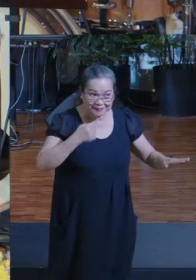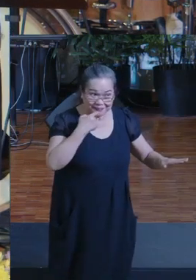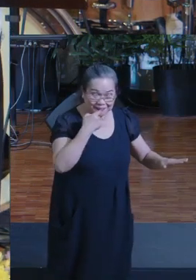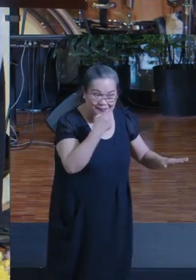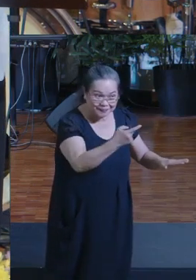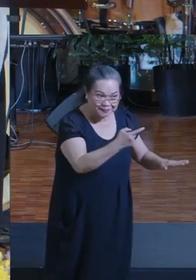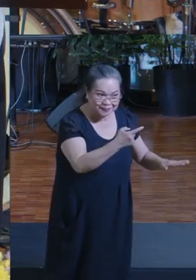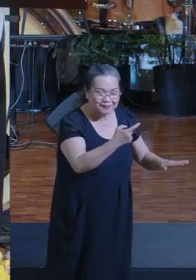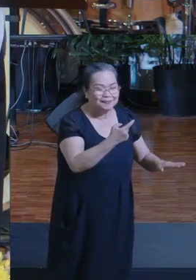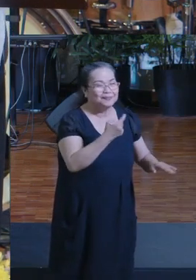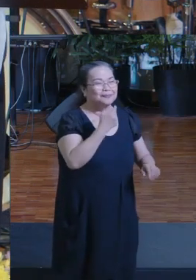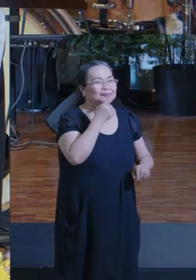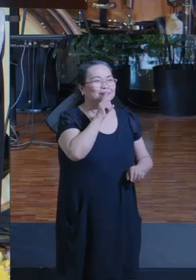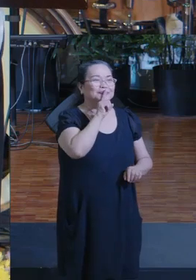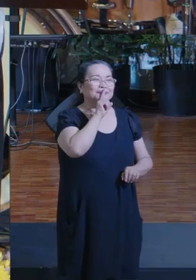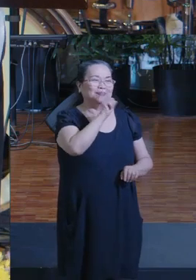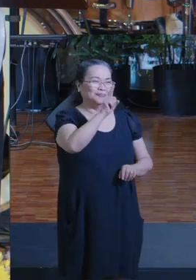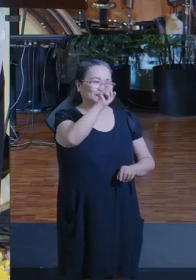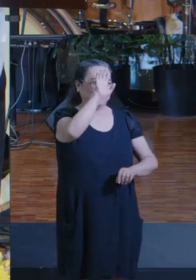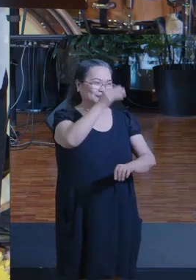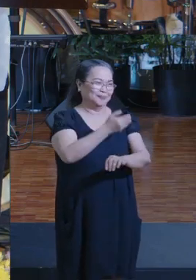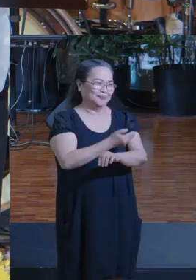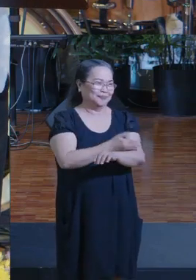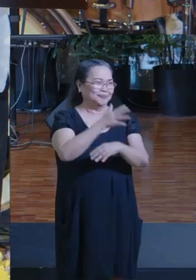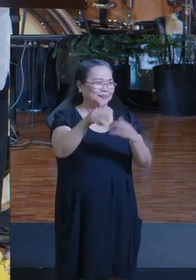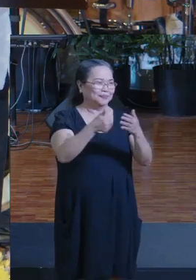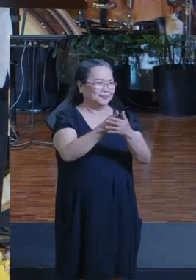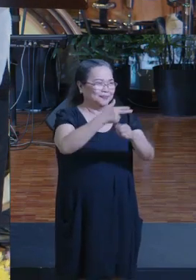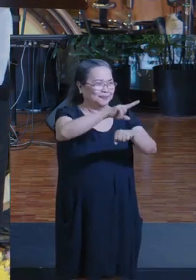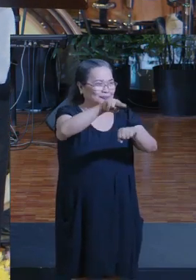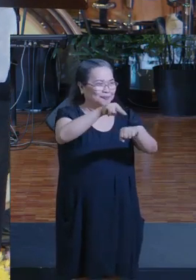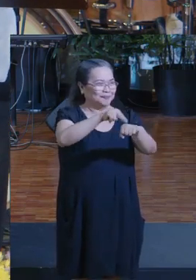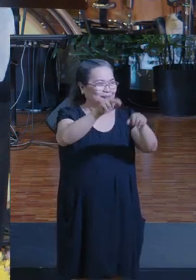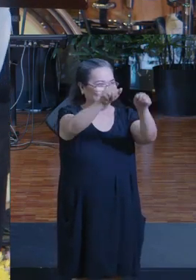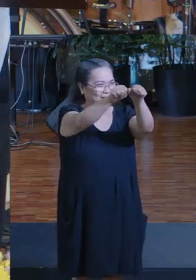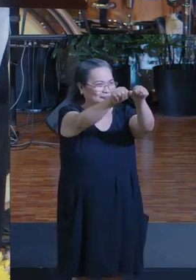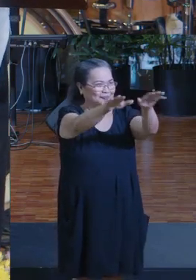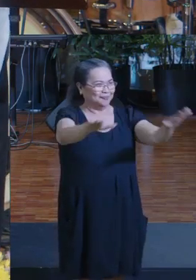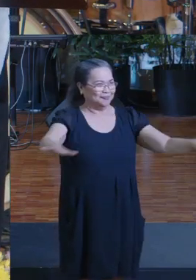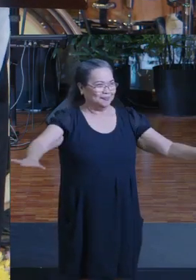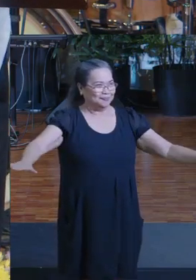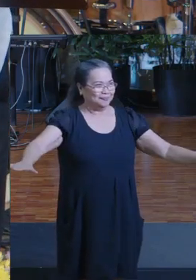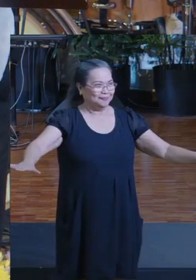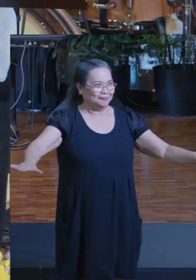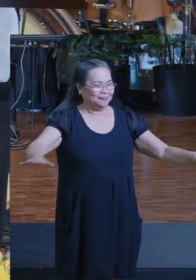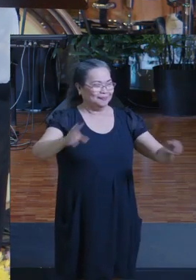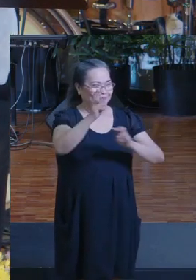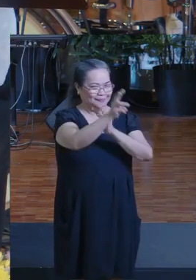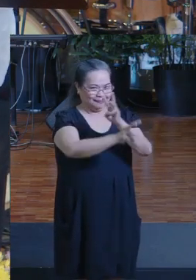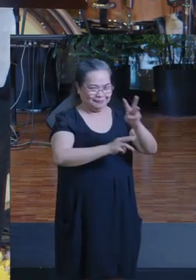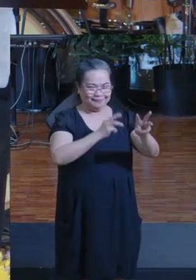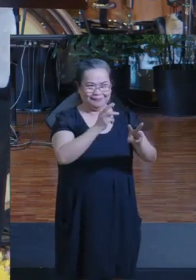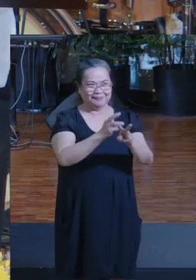dito, singular, all the nations of the earth shall be blessed.